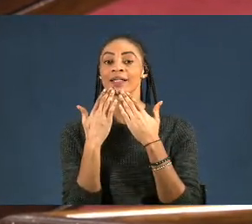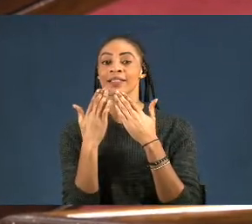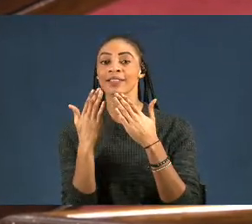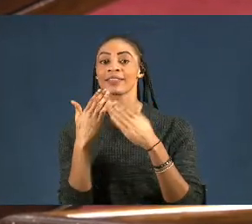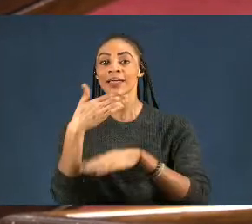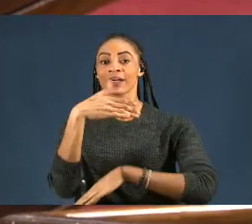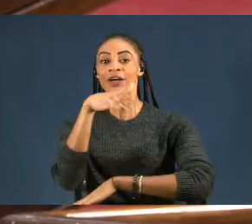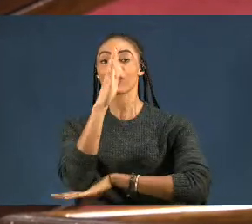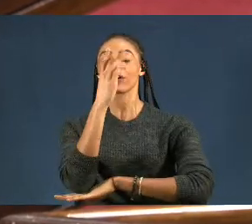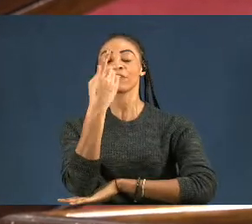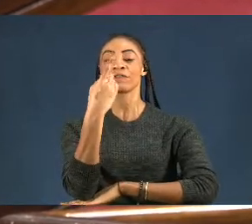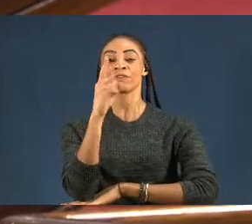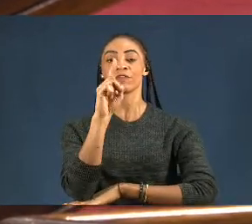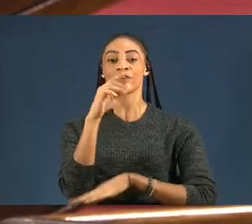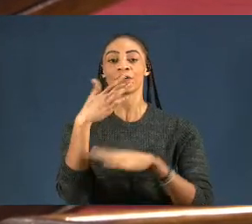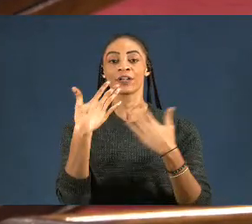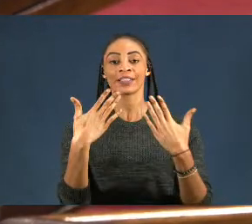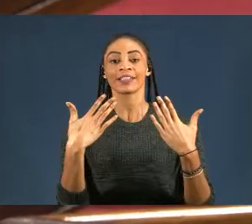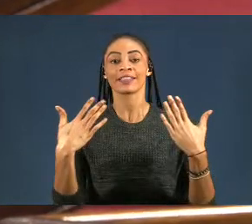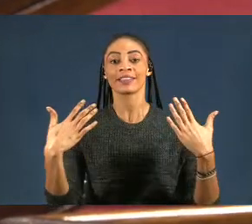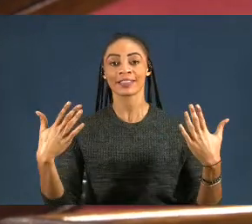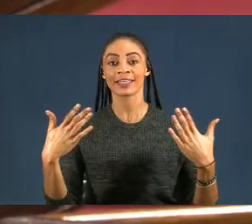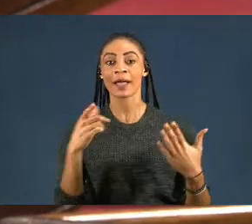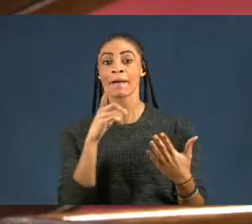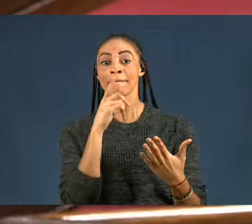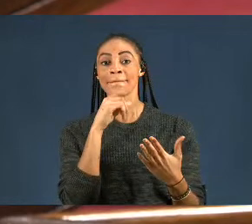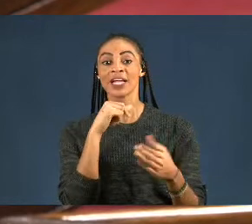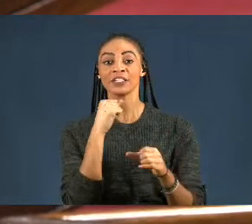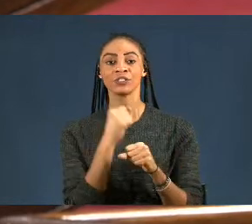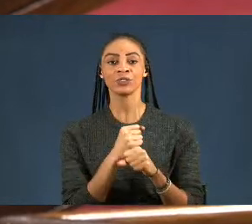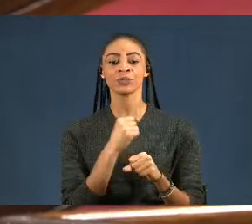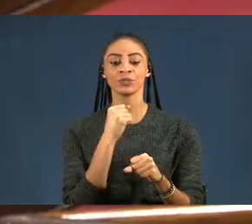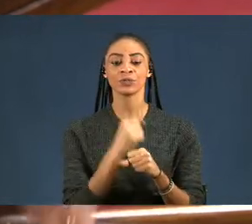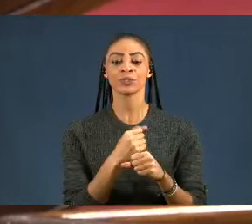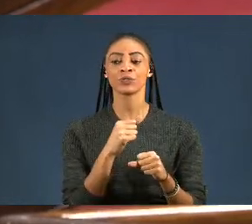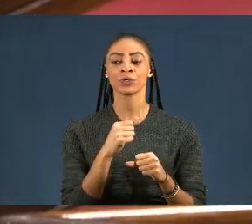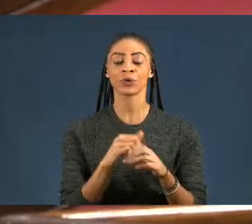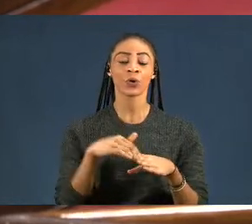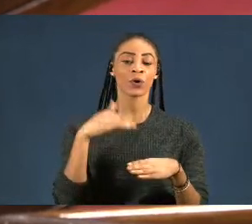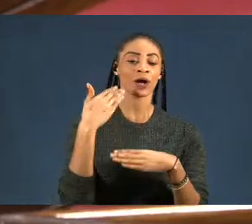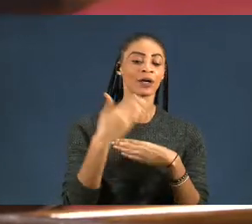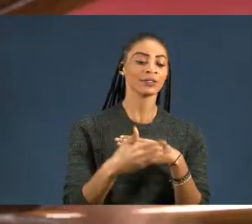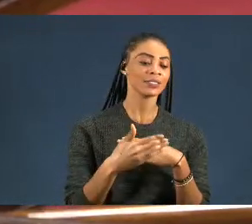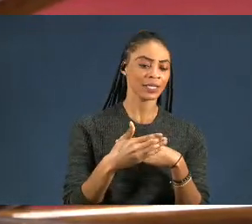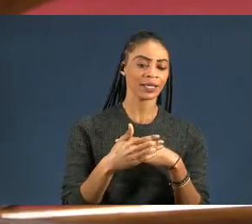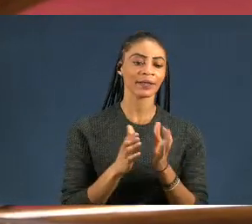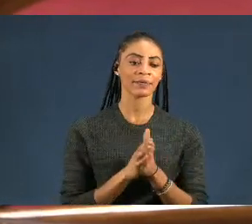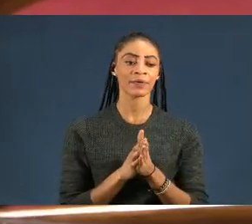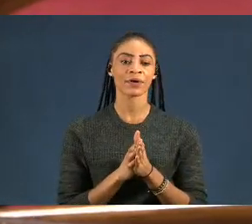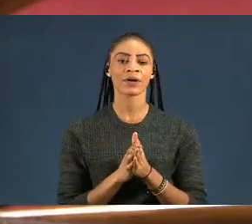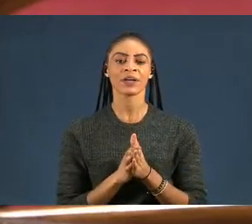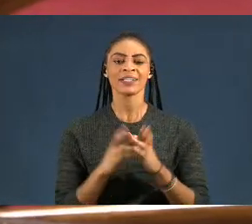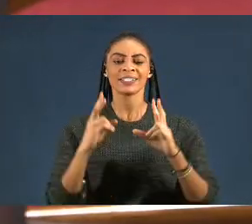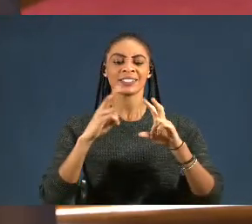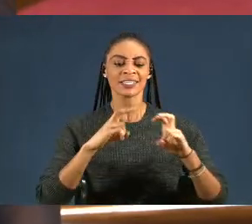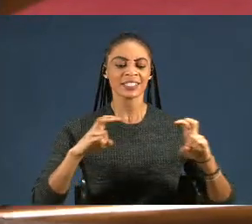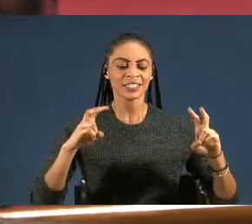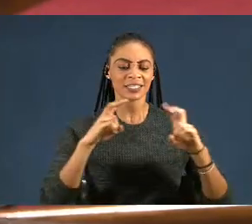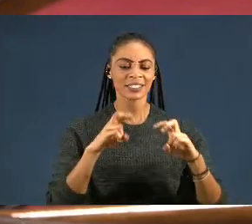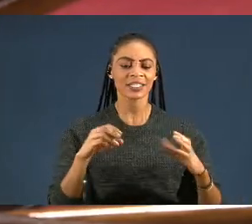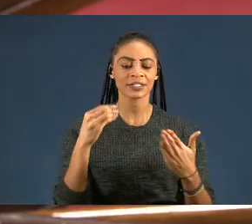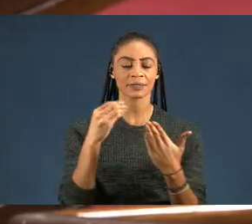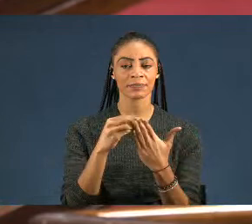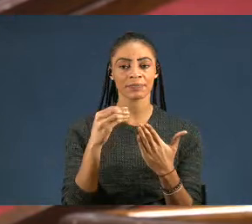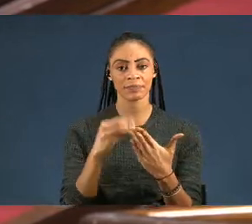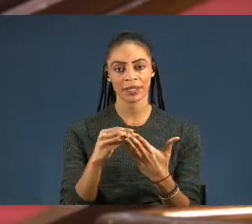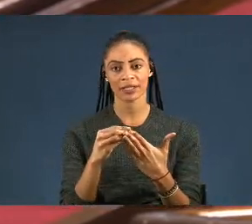do outside. I thank God for the efforts they do in looking for money, for food, for rent. I thank